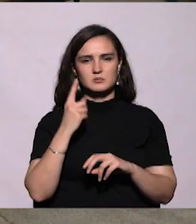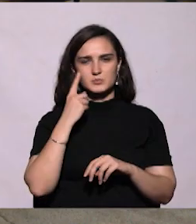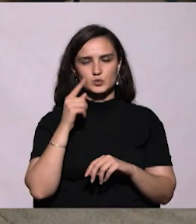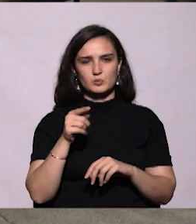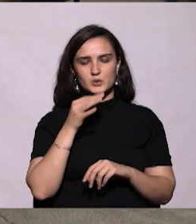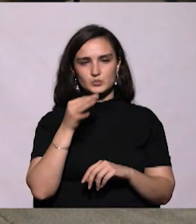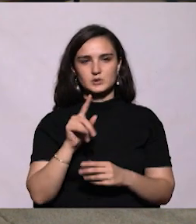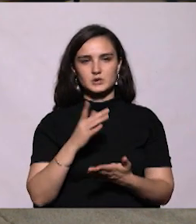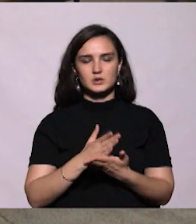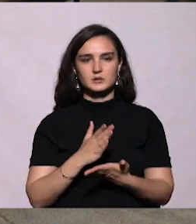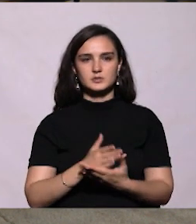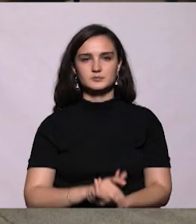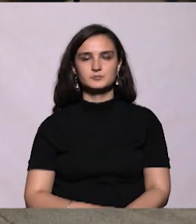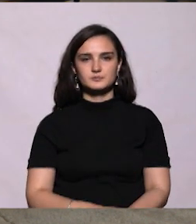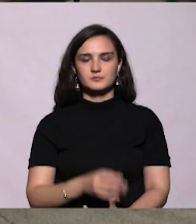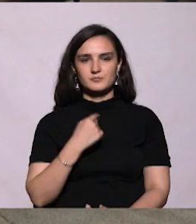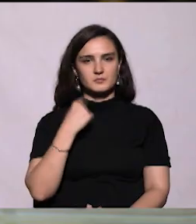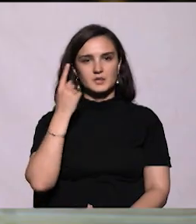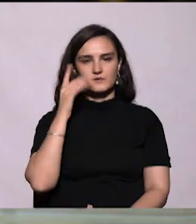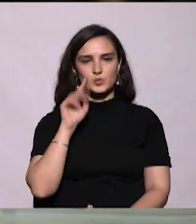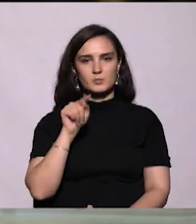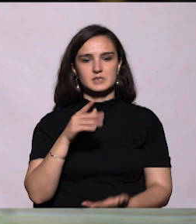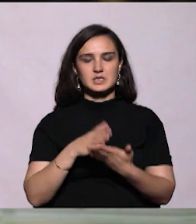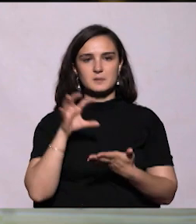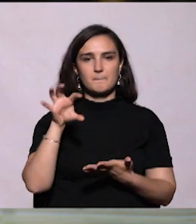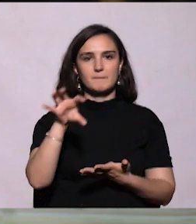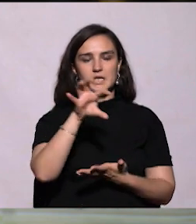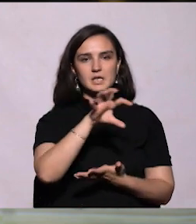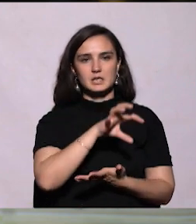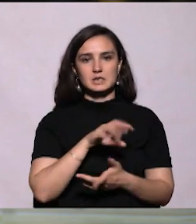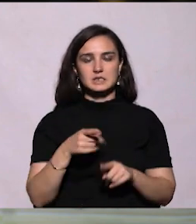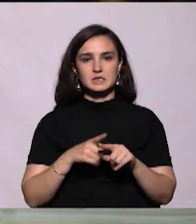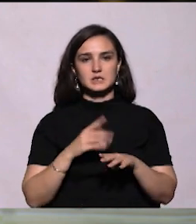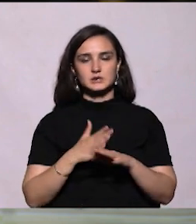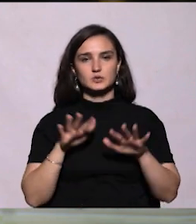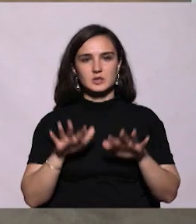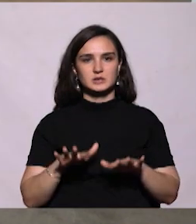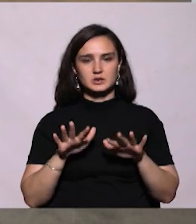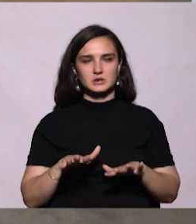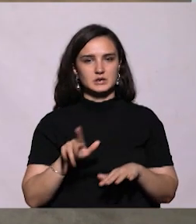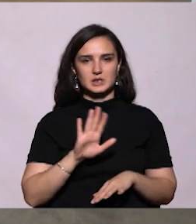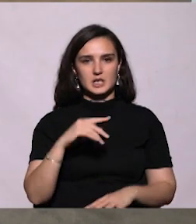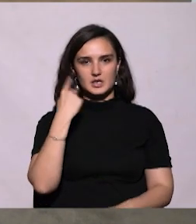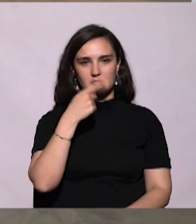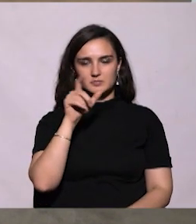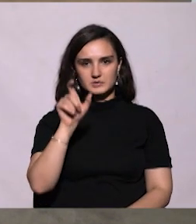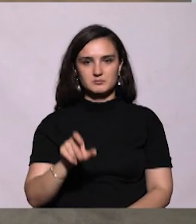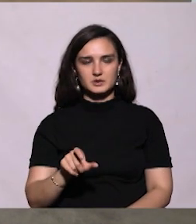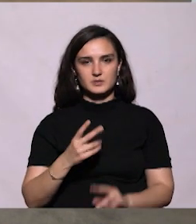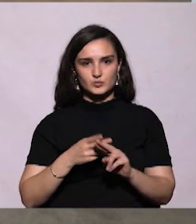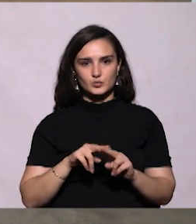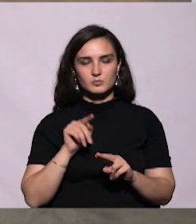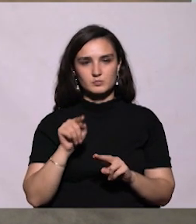is? Well, Miss Sophie, I don't think it's branch because that is a location and Definitely not a not. person. Yes.